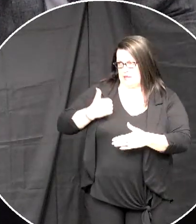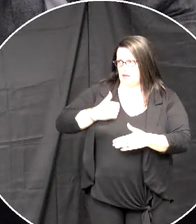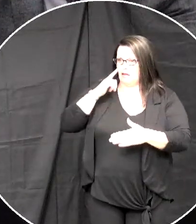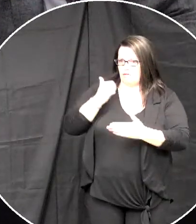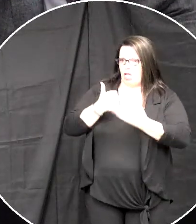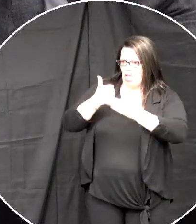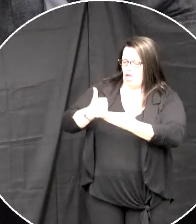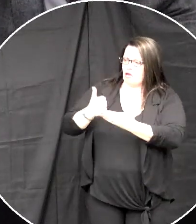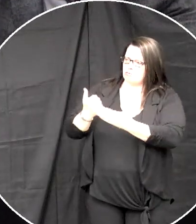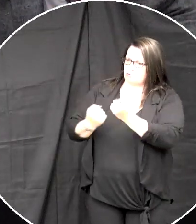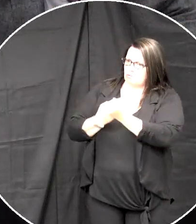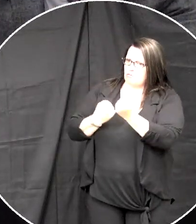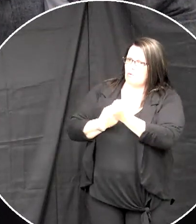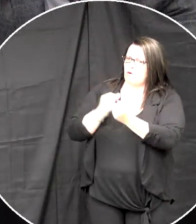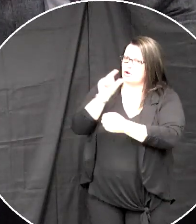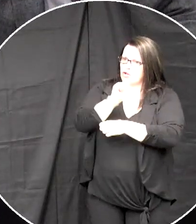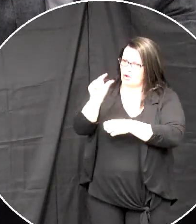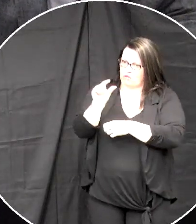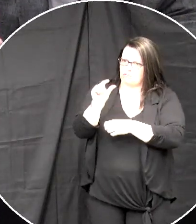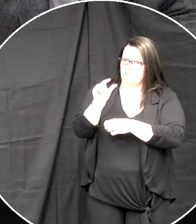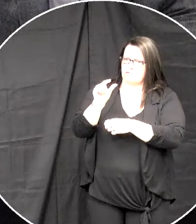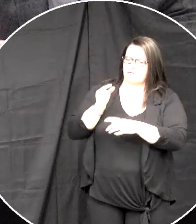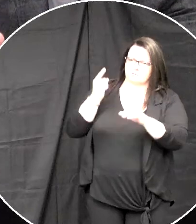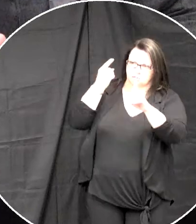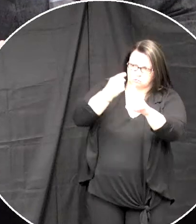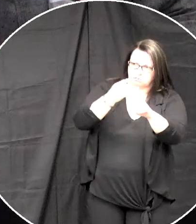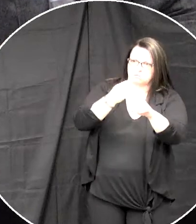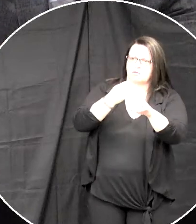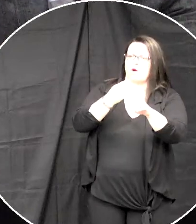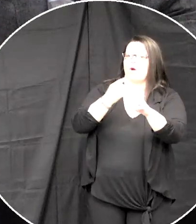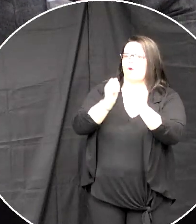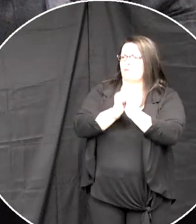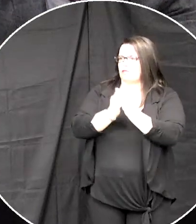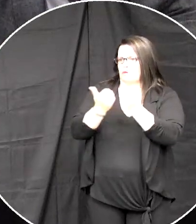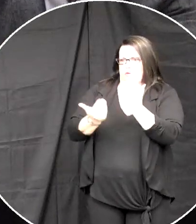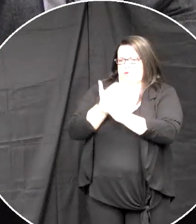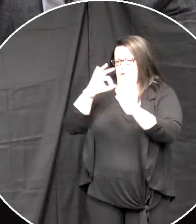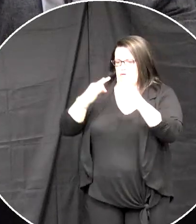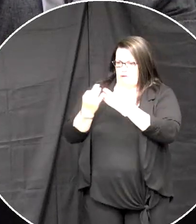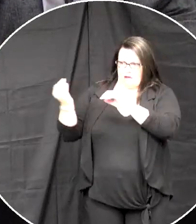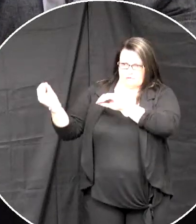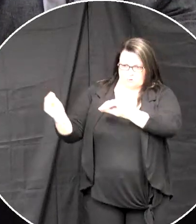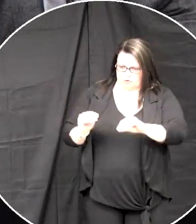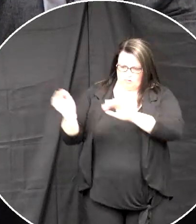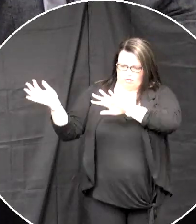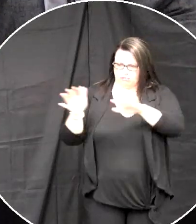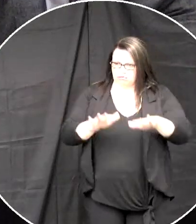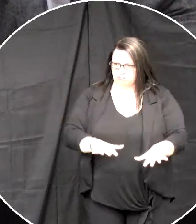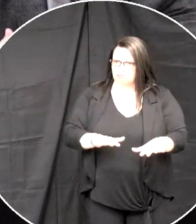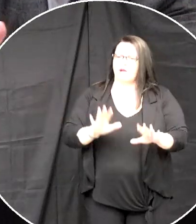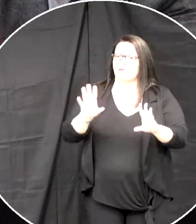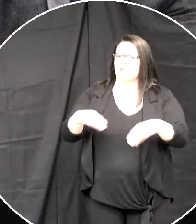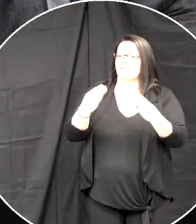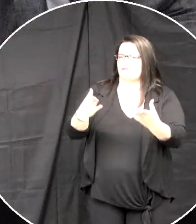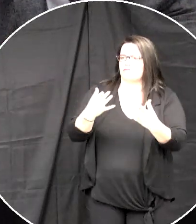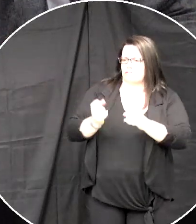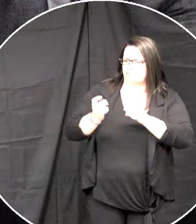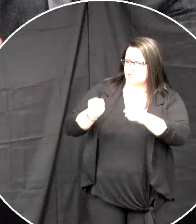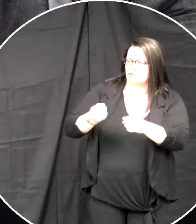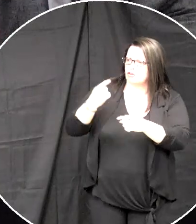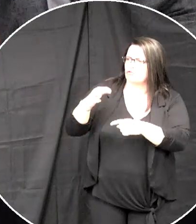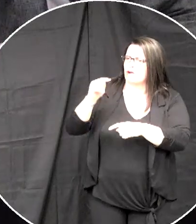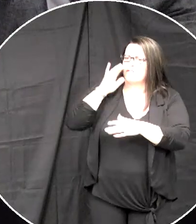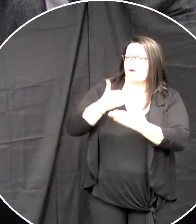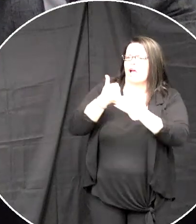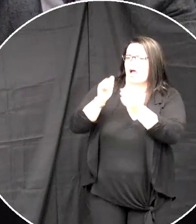support the government initiative with all of the families coming in. So we provided a grant to help with some school supplies